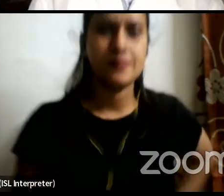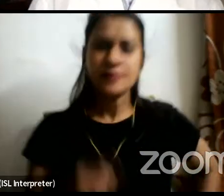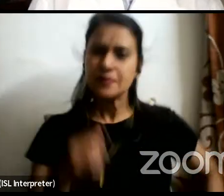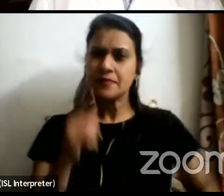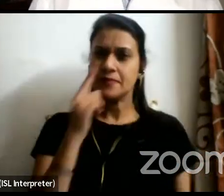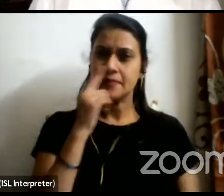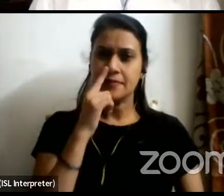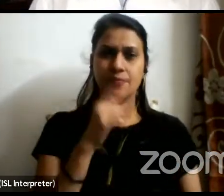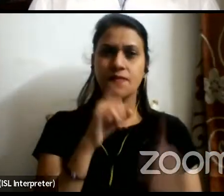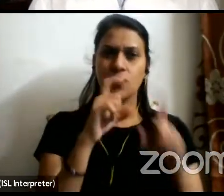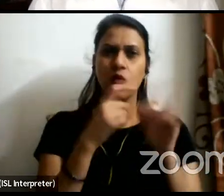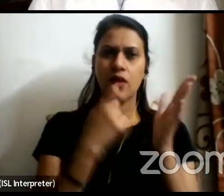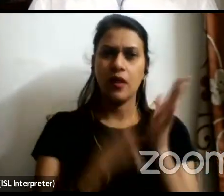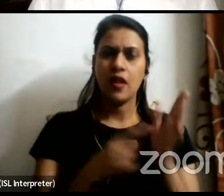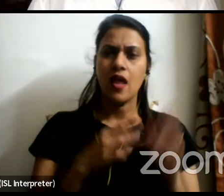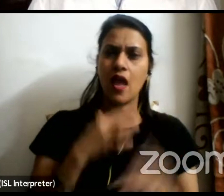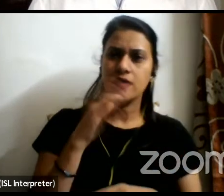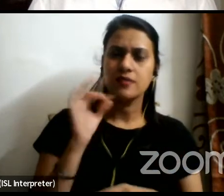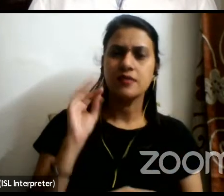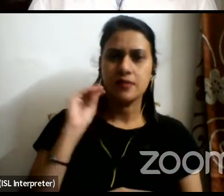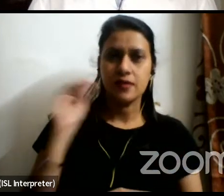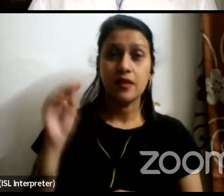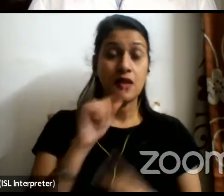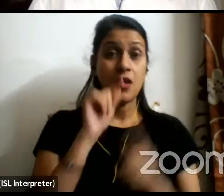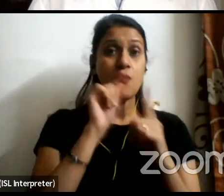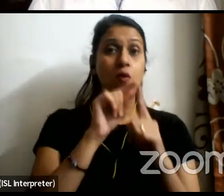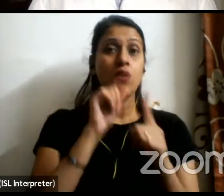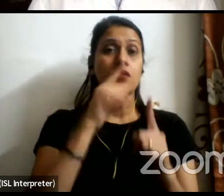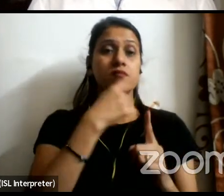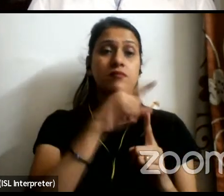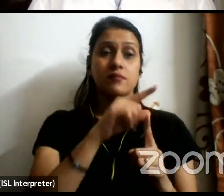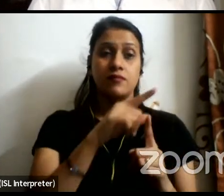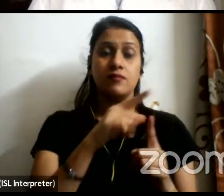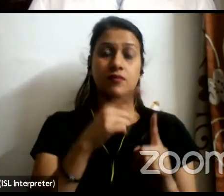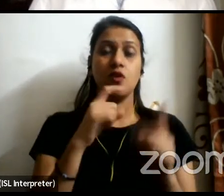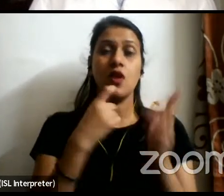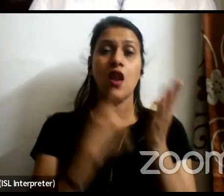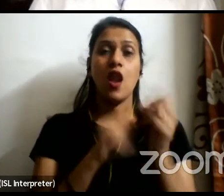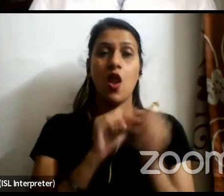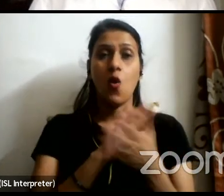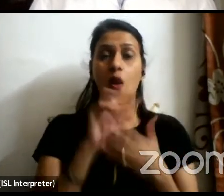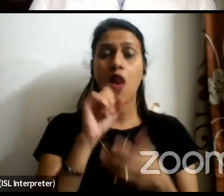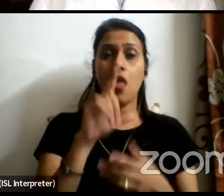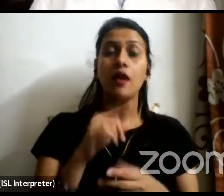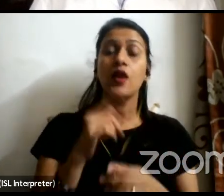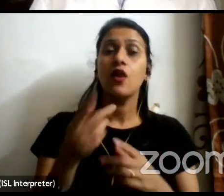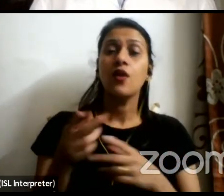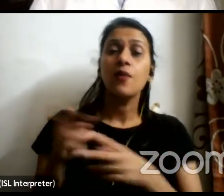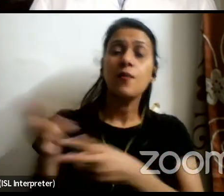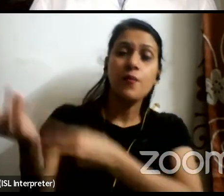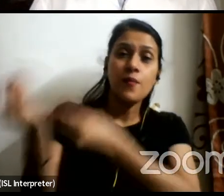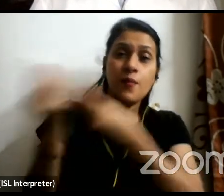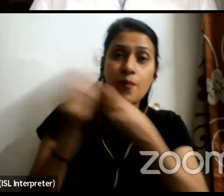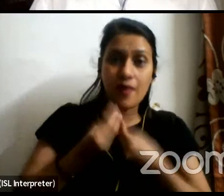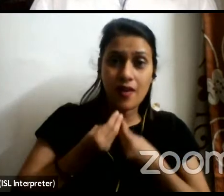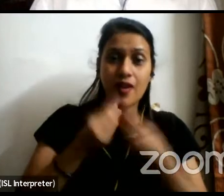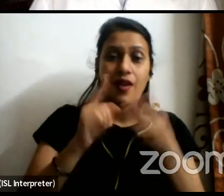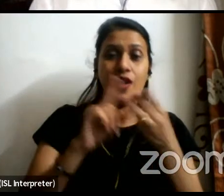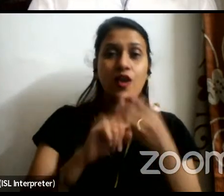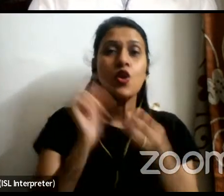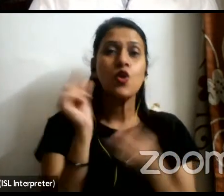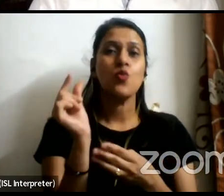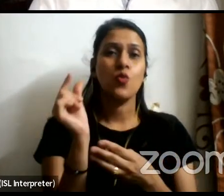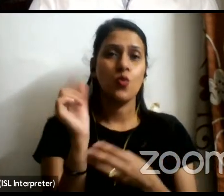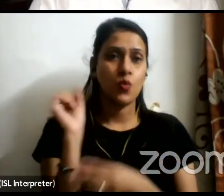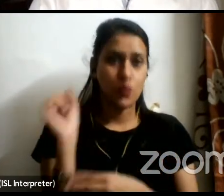in, Manjushri, because Rahul has made such an important point. And I think when we borrow from the EU, why don't we also notice